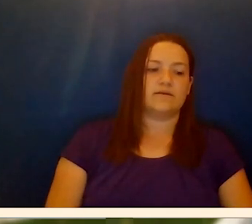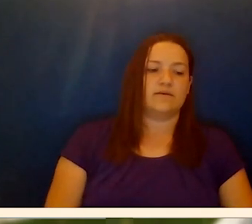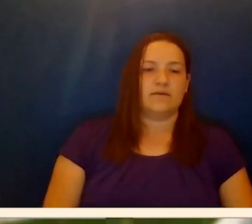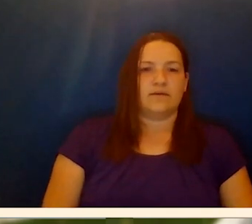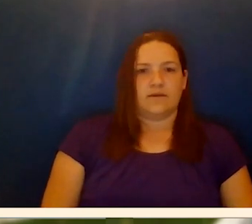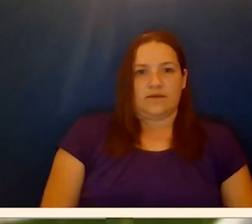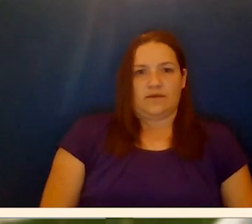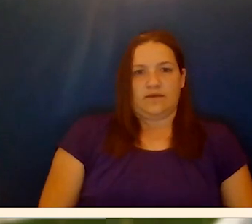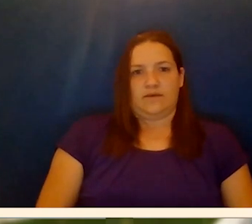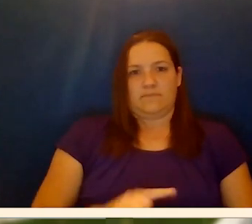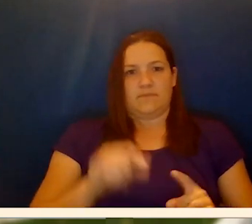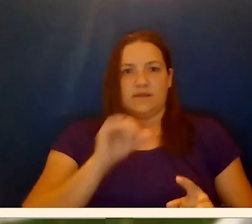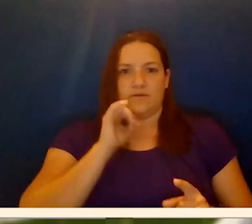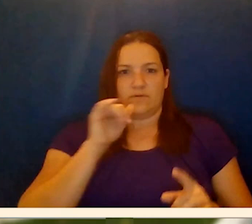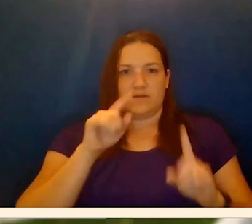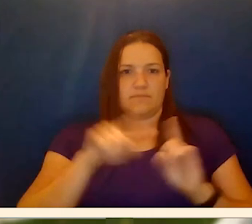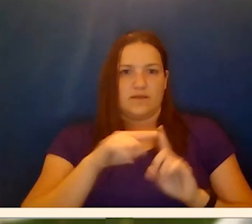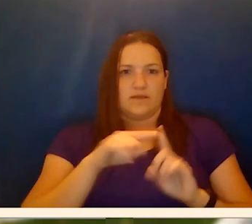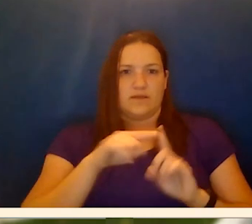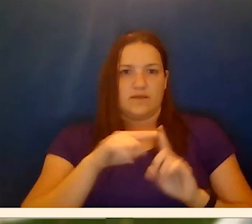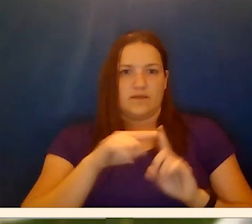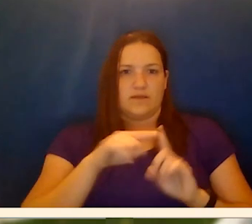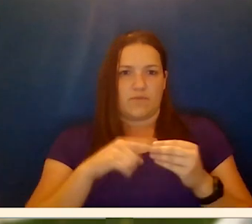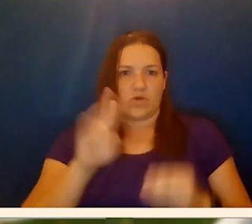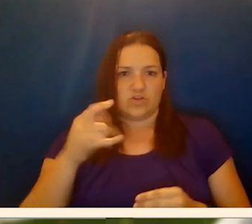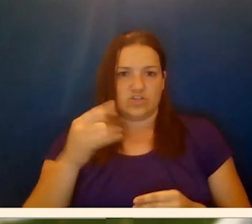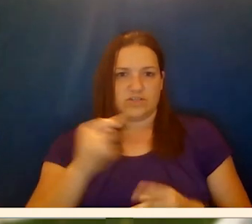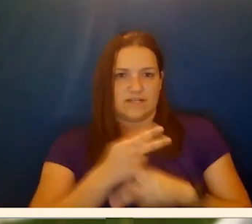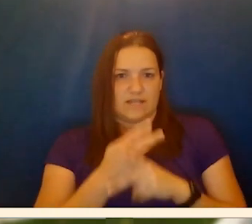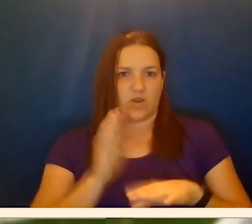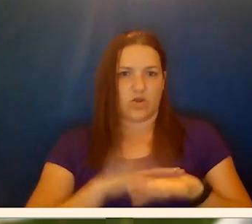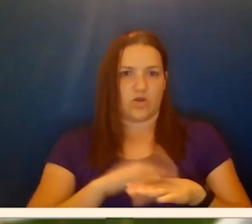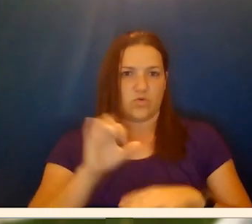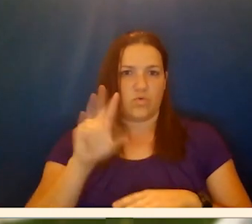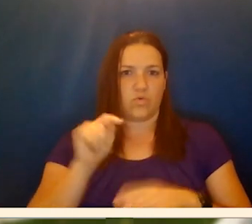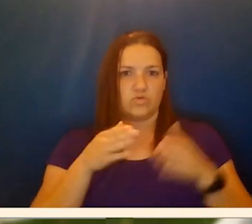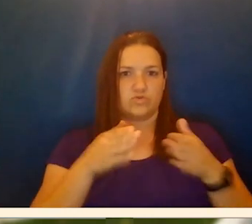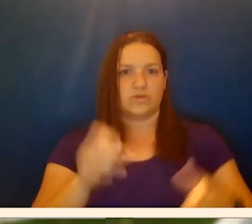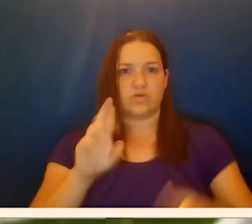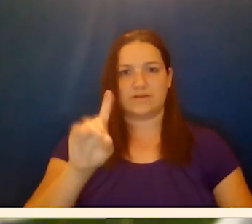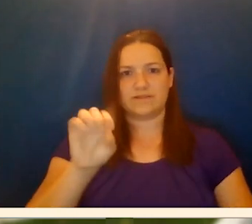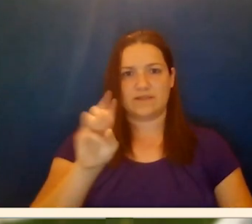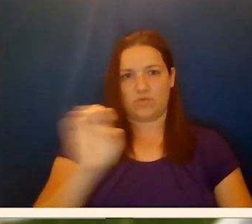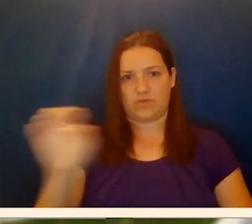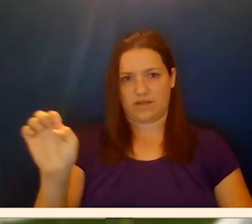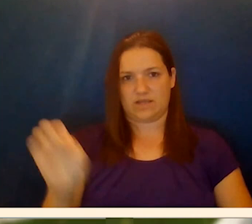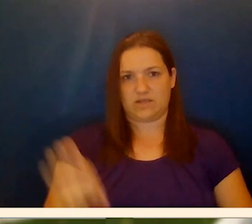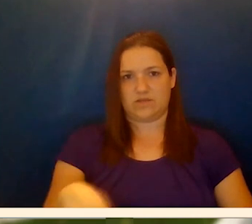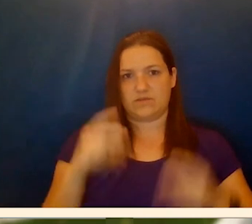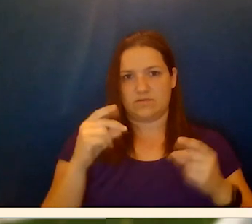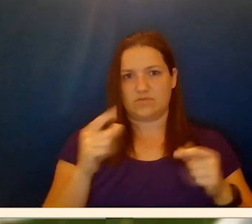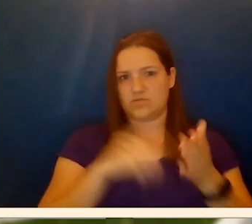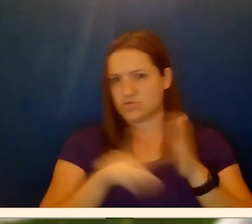the urgent care center on Court Street or Demery. So he was immediately going to check it out, and if they don't have it, he